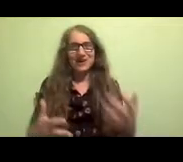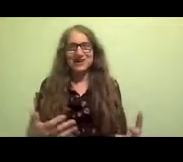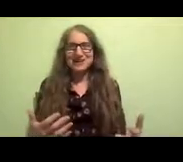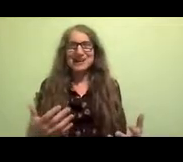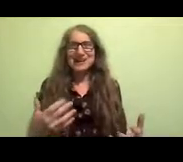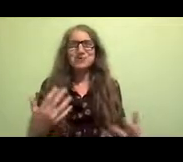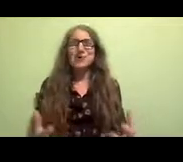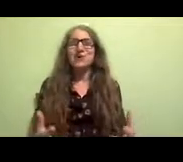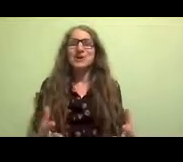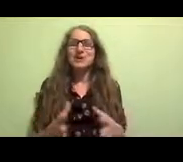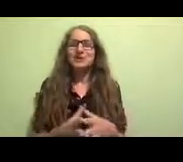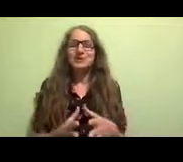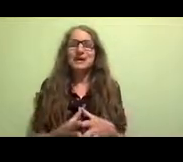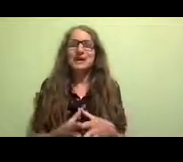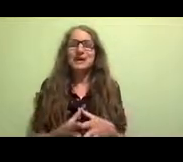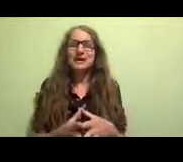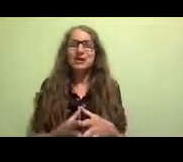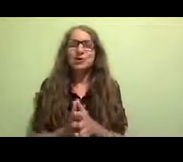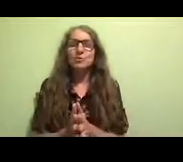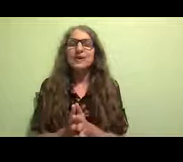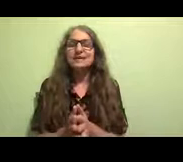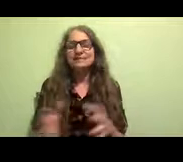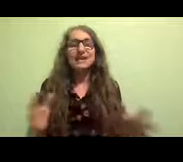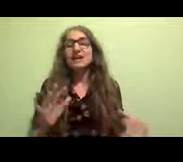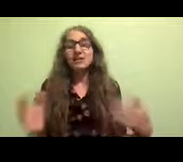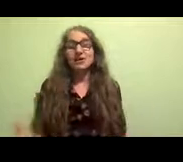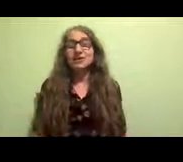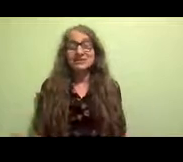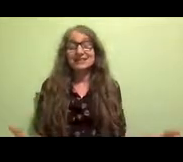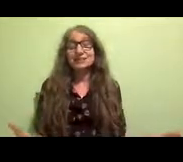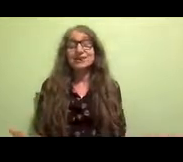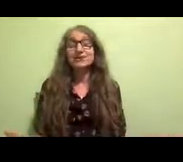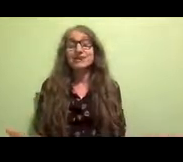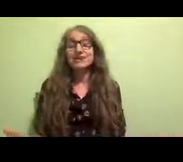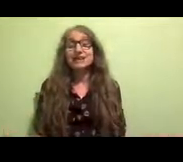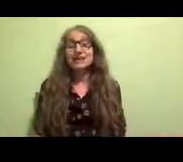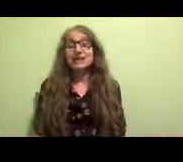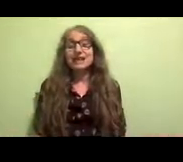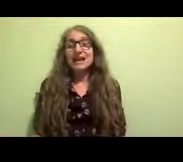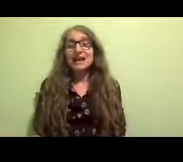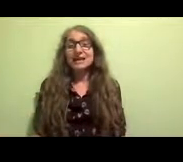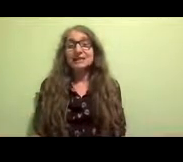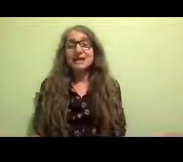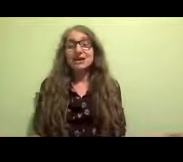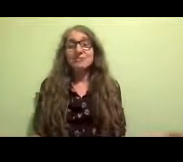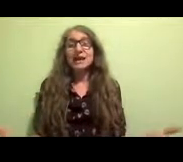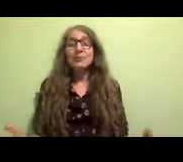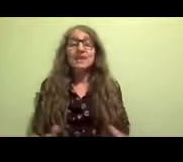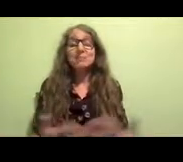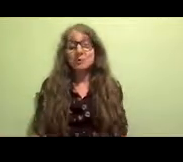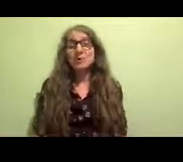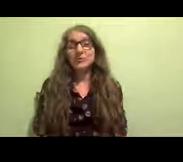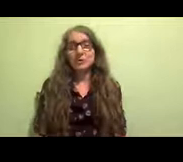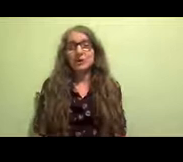we are needing work. What if we incorporated as many other artists as we could and help